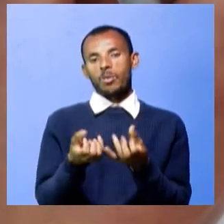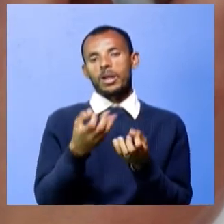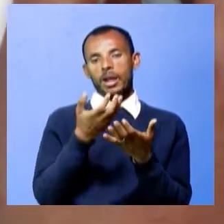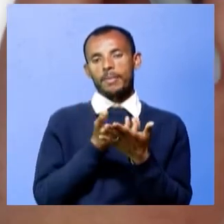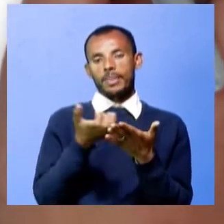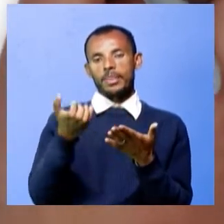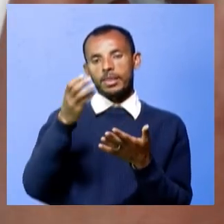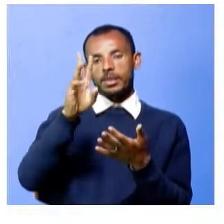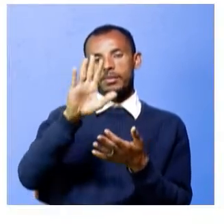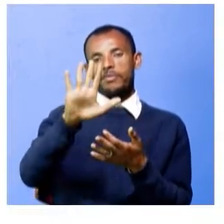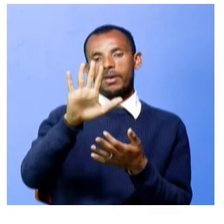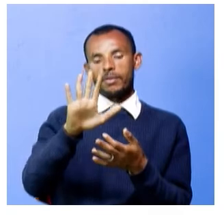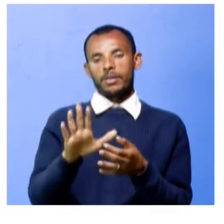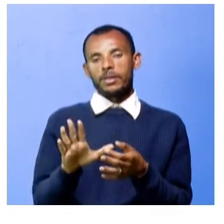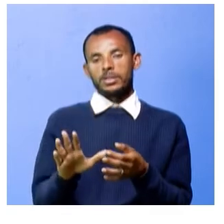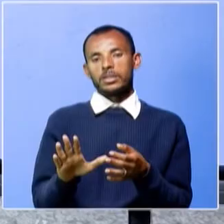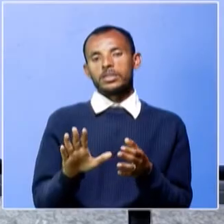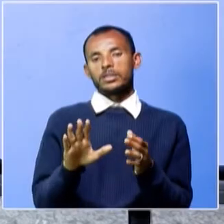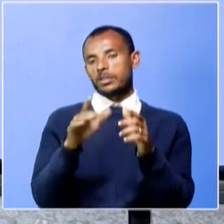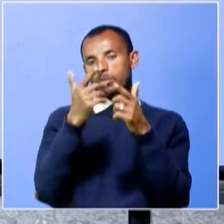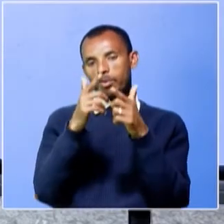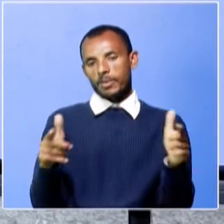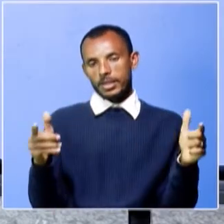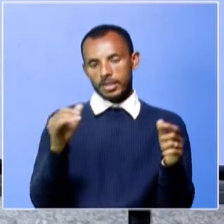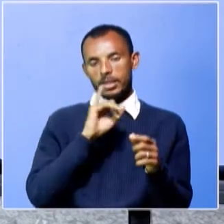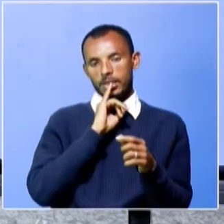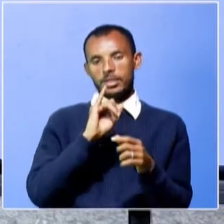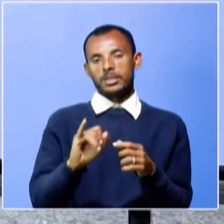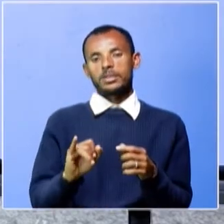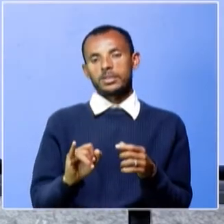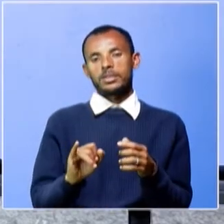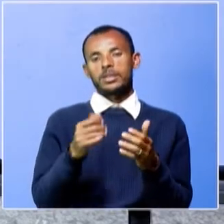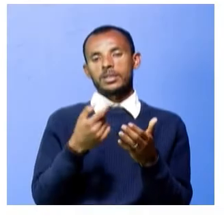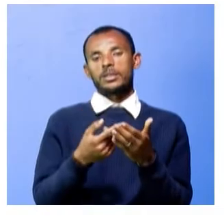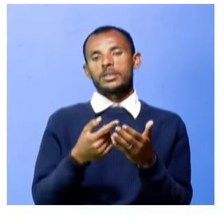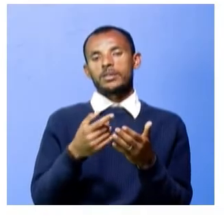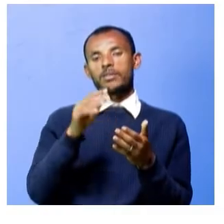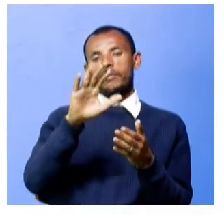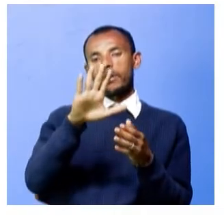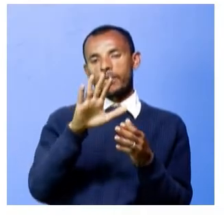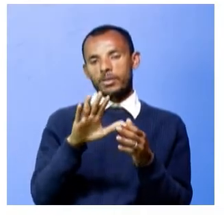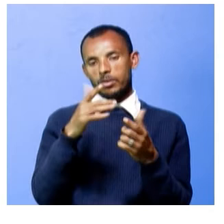the cardinal number is 5. Therefore, the probability of such event